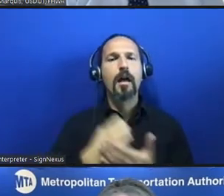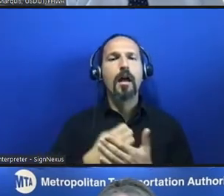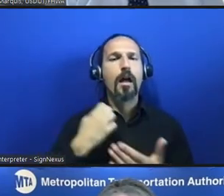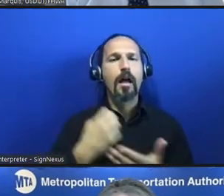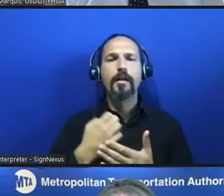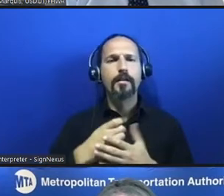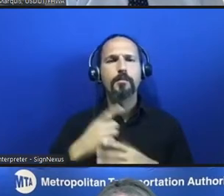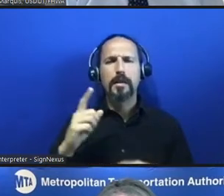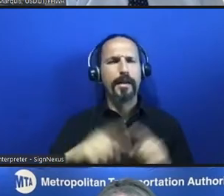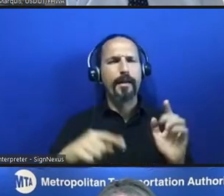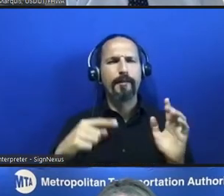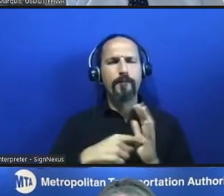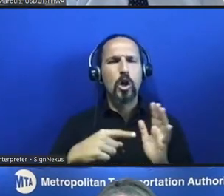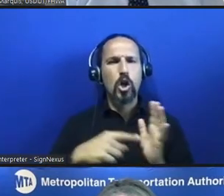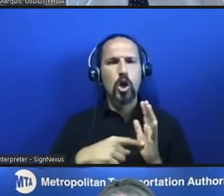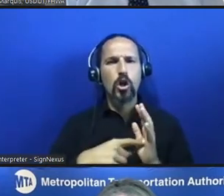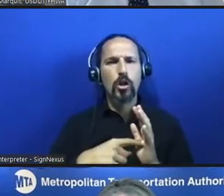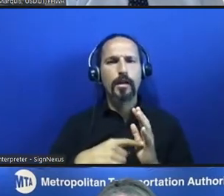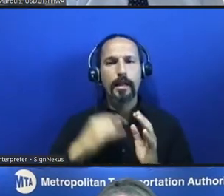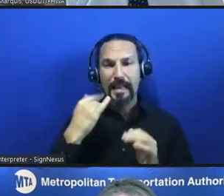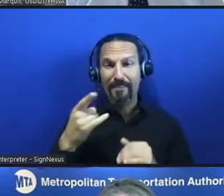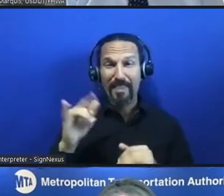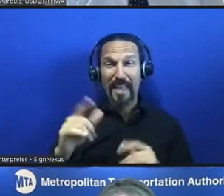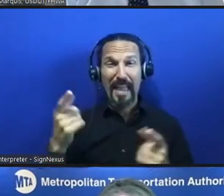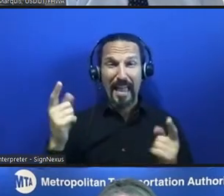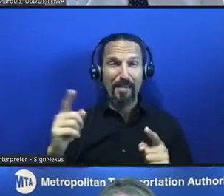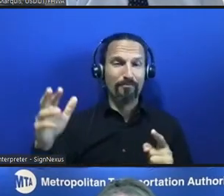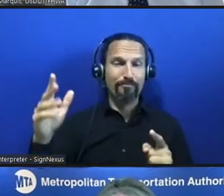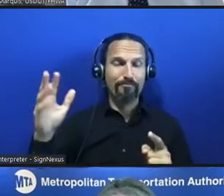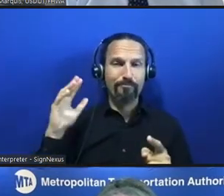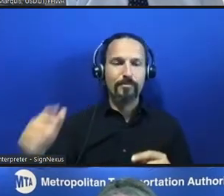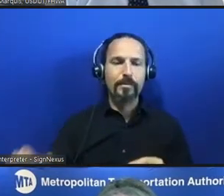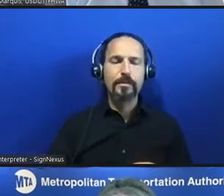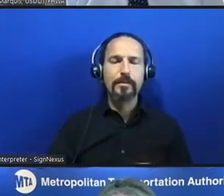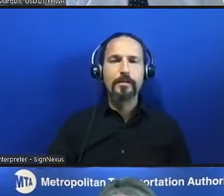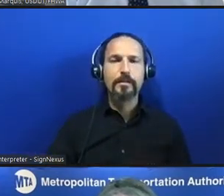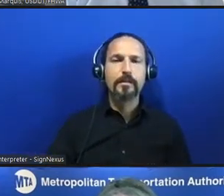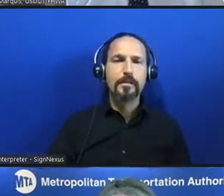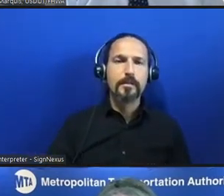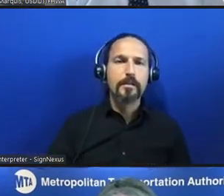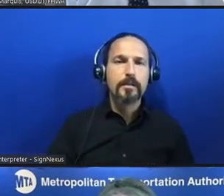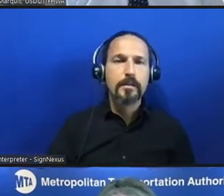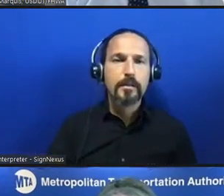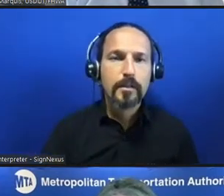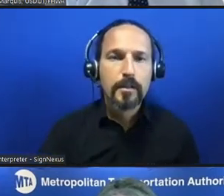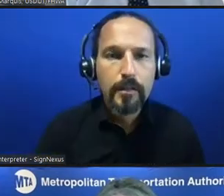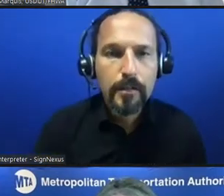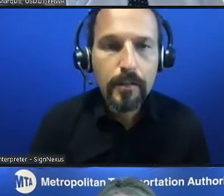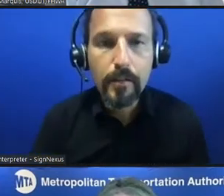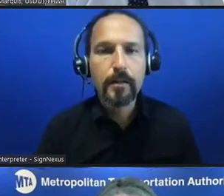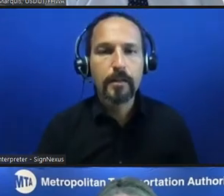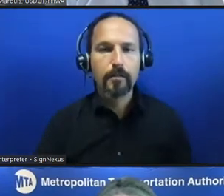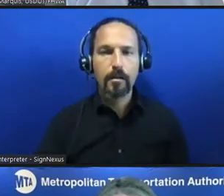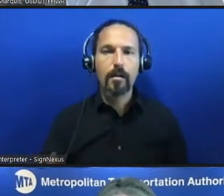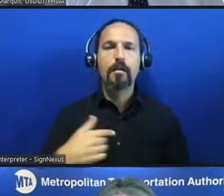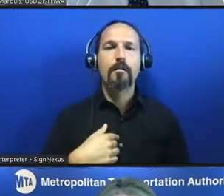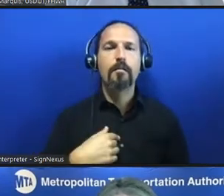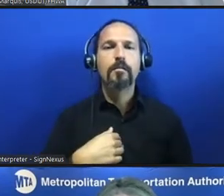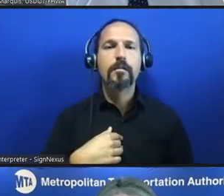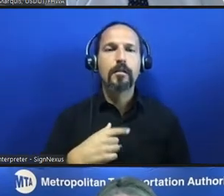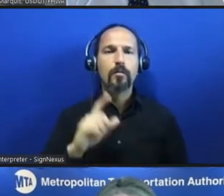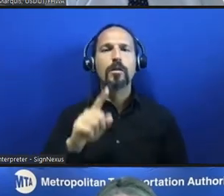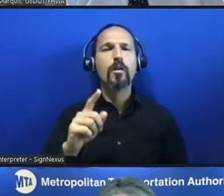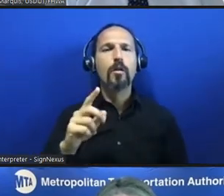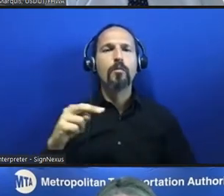bombshell for me if this existed at that time notwithstanding I went through Bridge